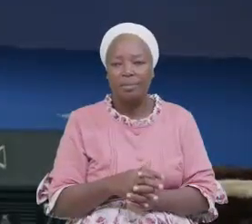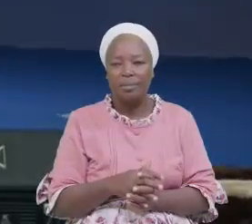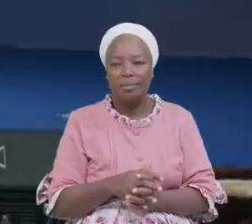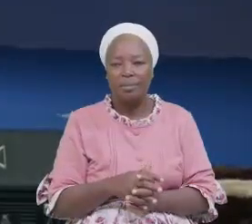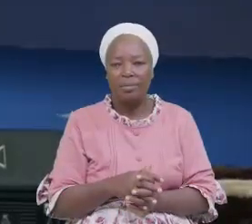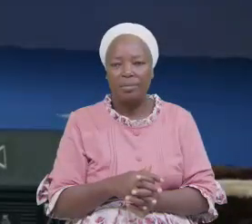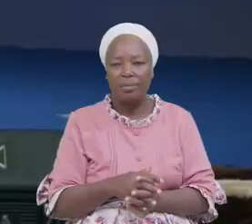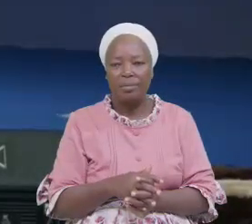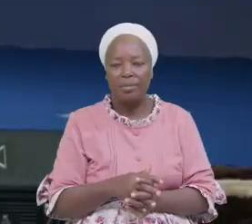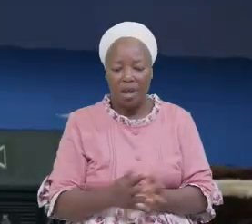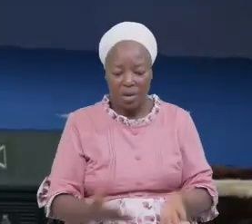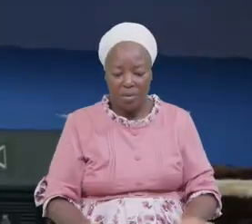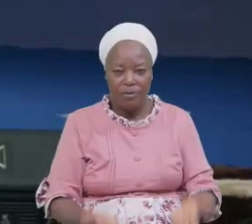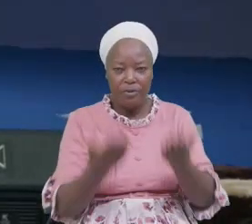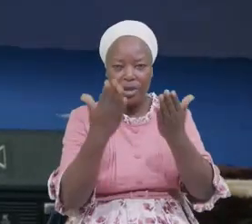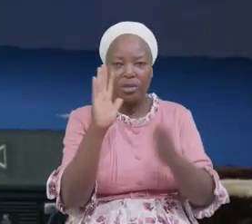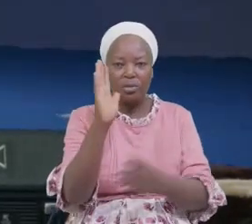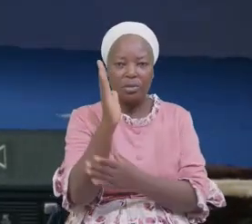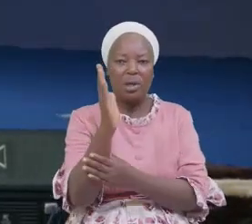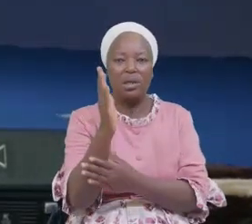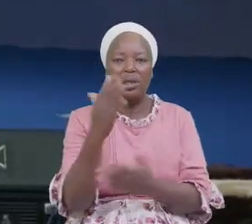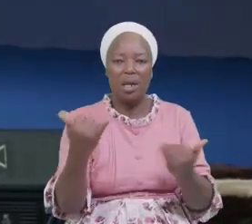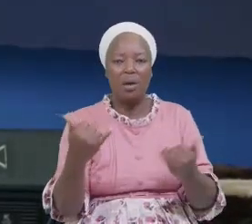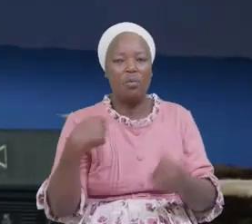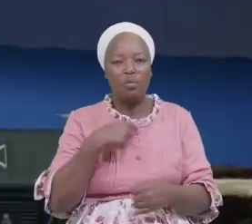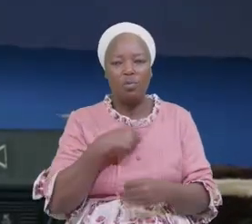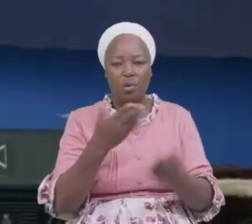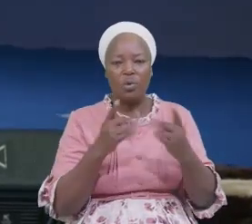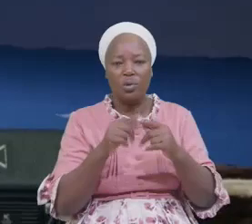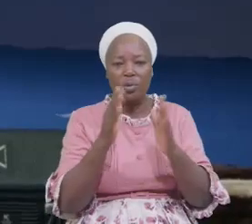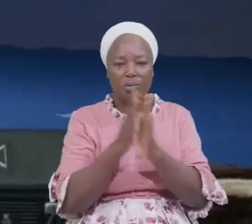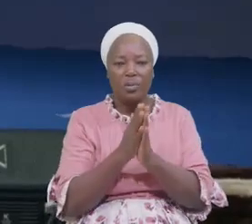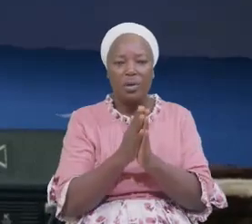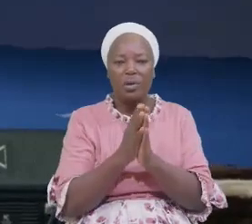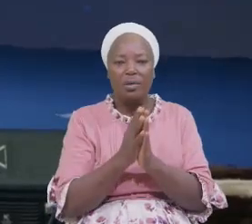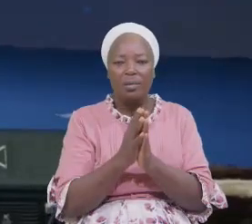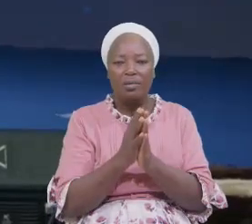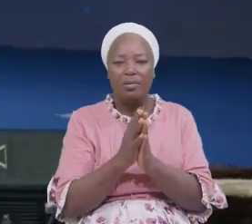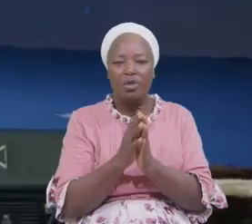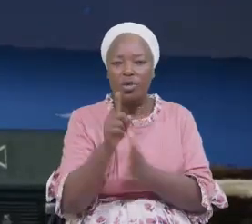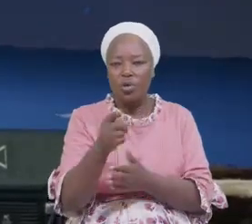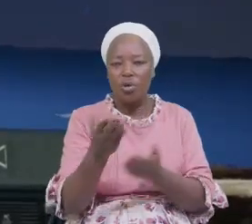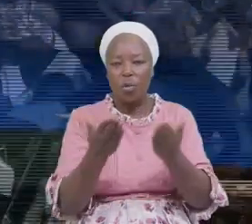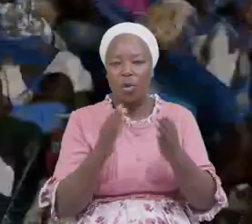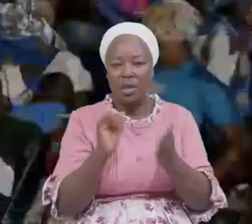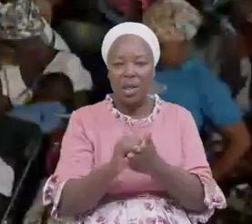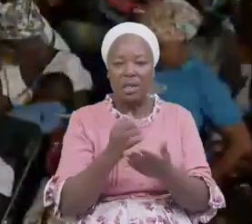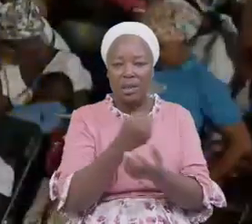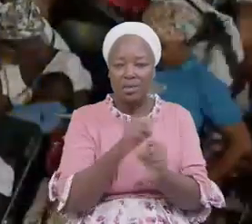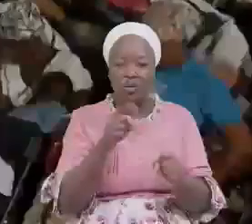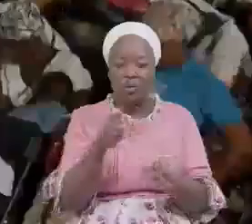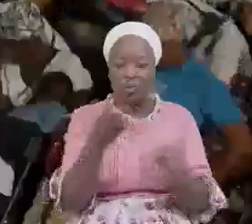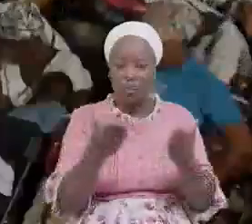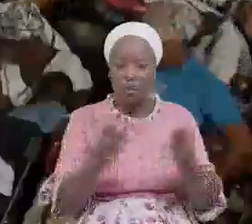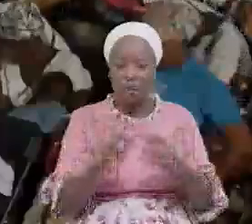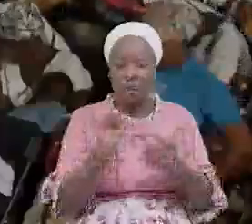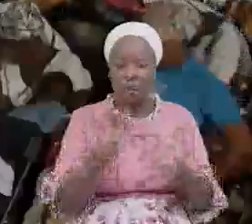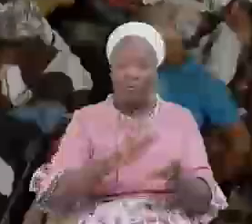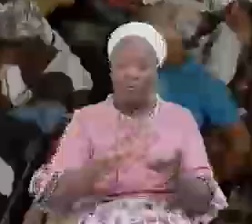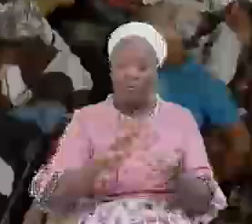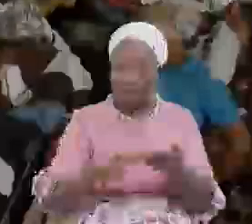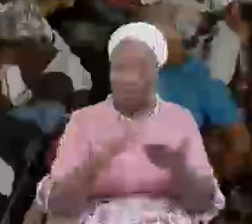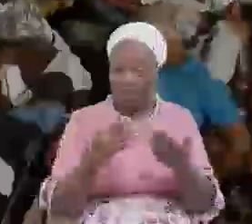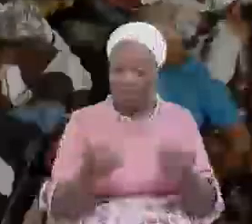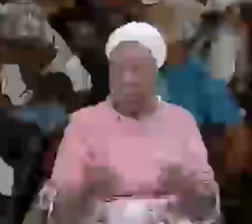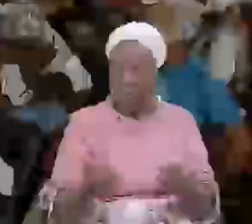raise up your hand and we're going to pray. You want that salvation, you want that forgiveness,